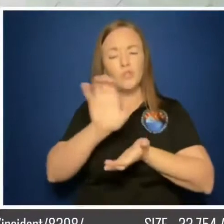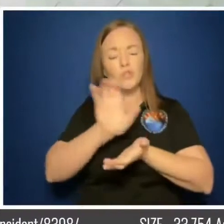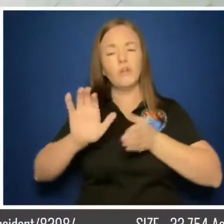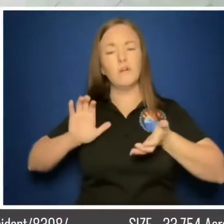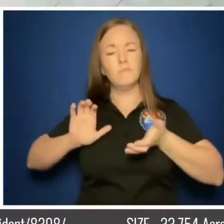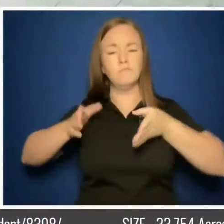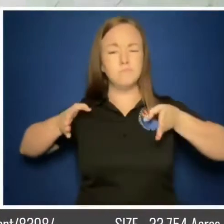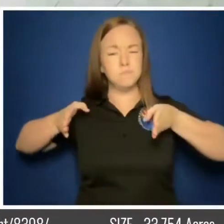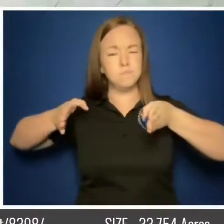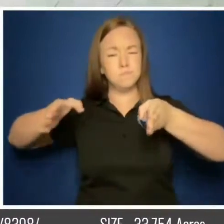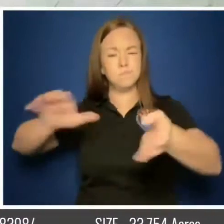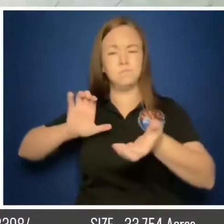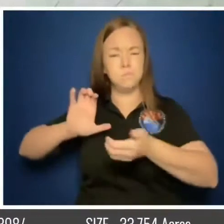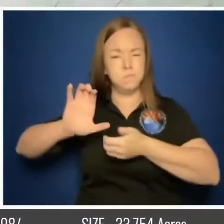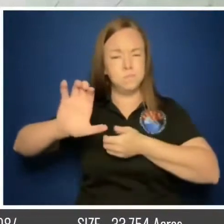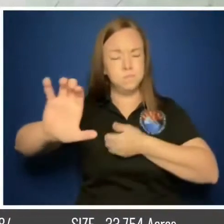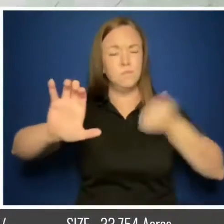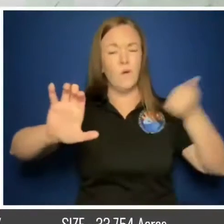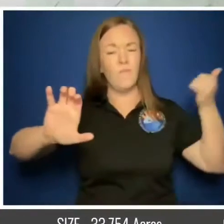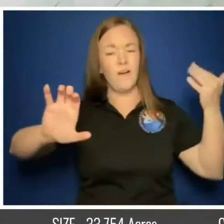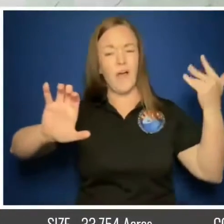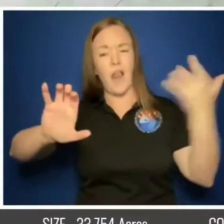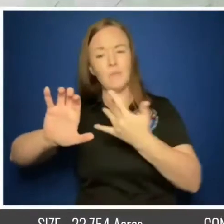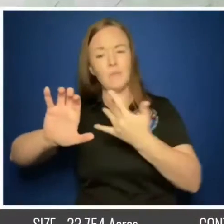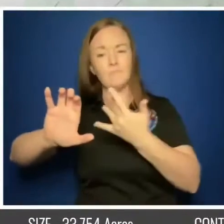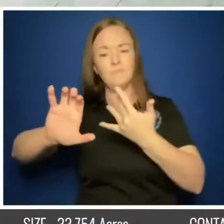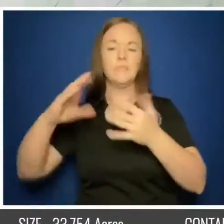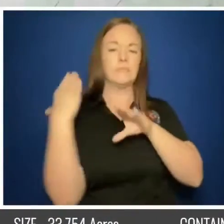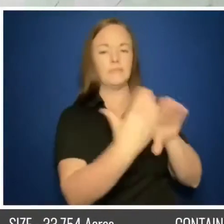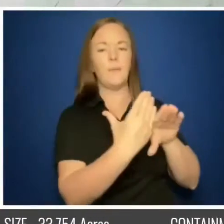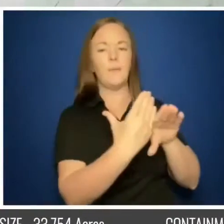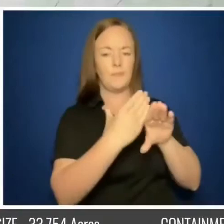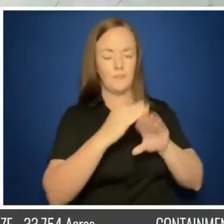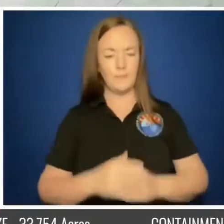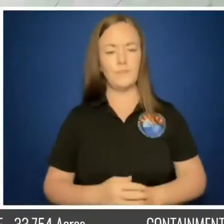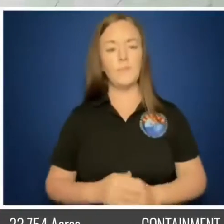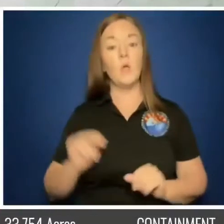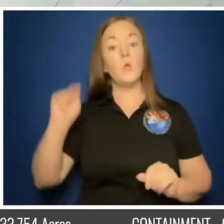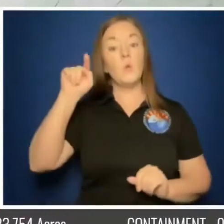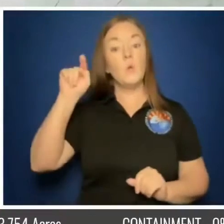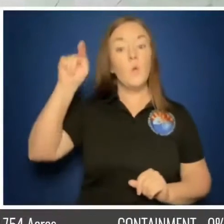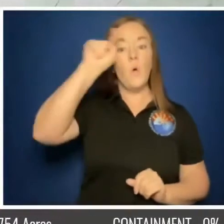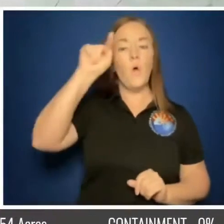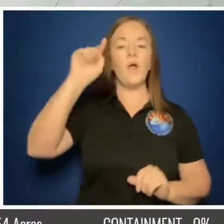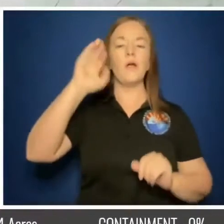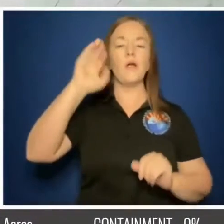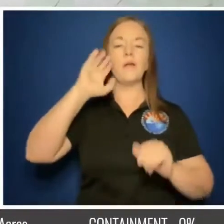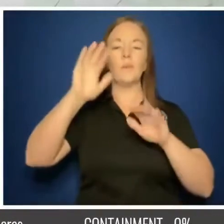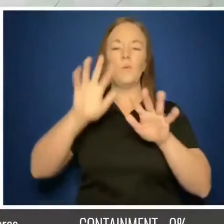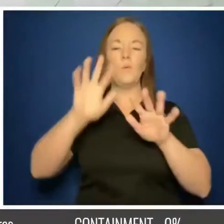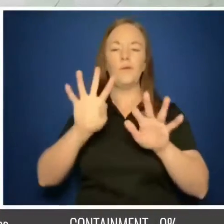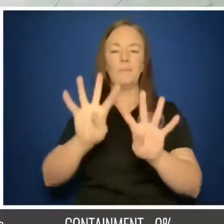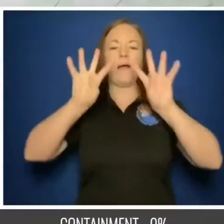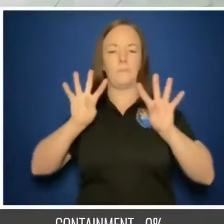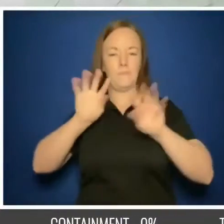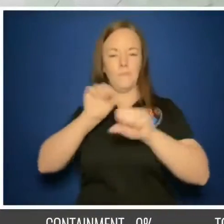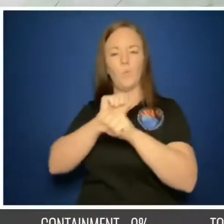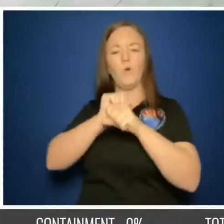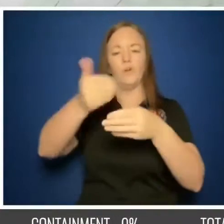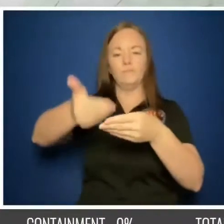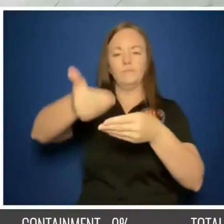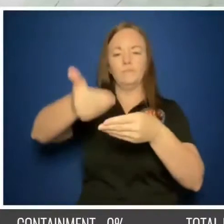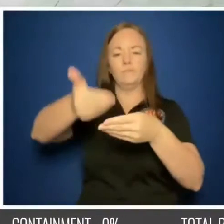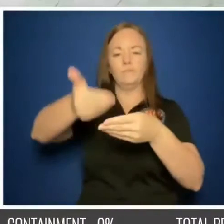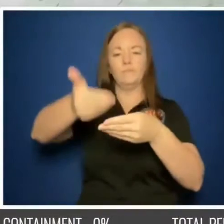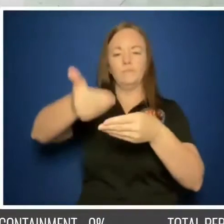so. As they continue north, they're going to take an indirect action there just because of the terrain features. They will have contingency lines that